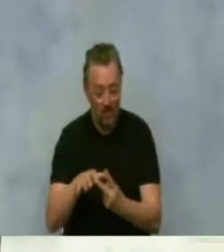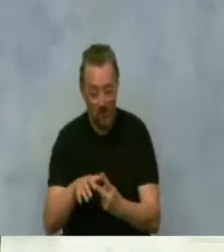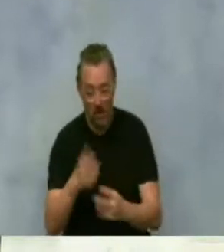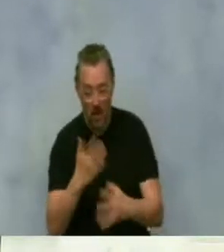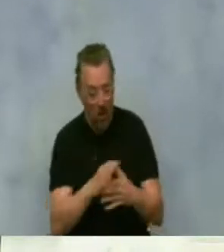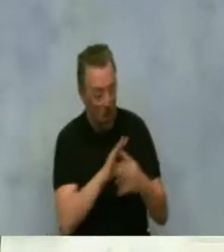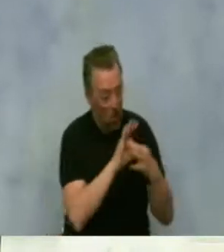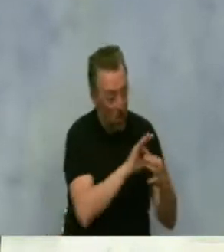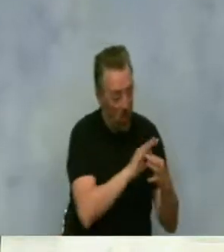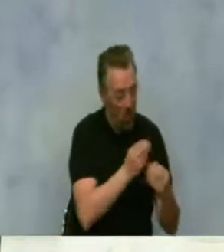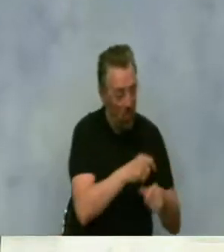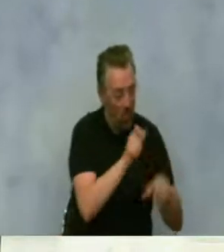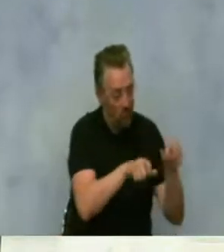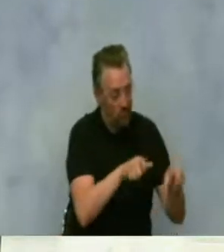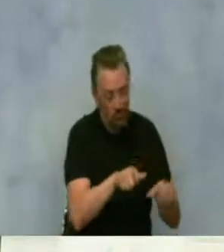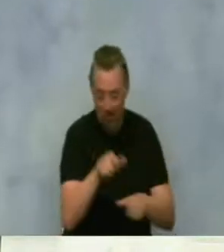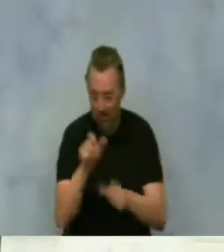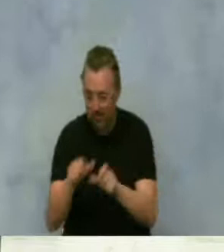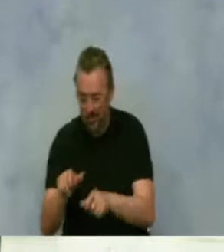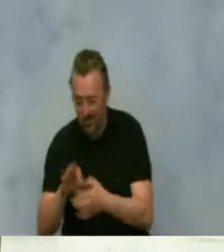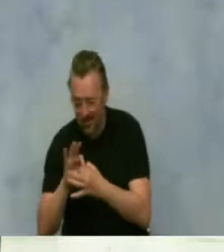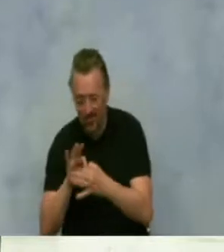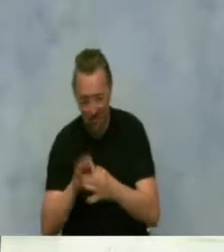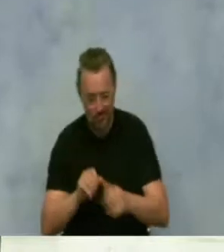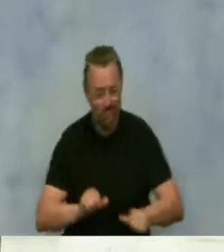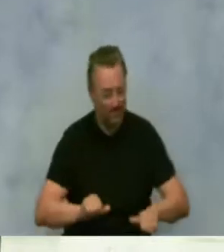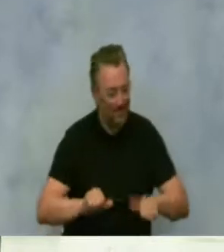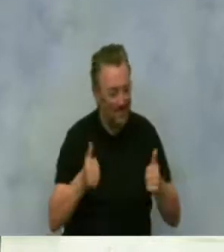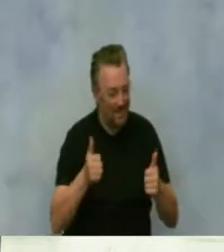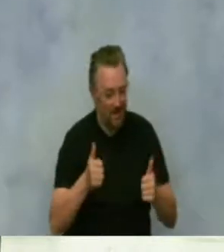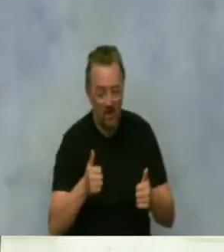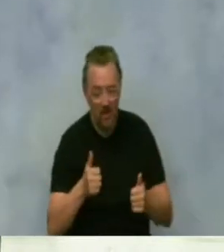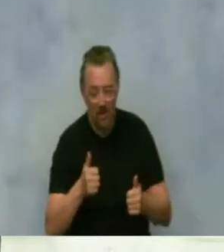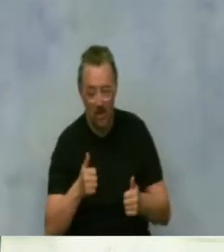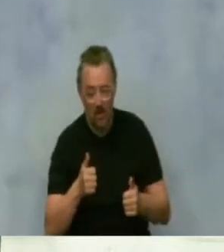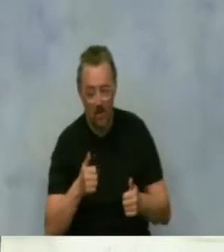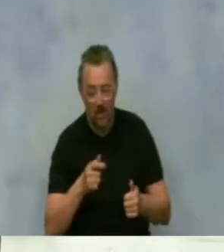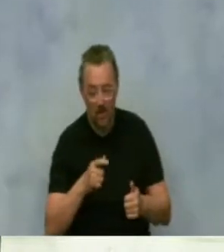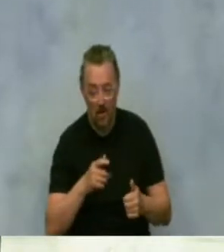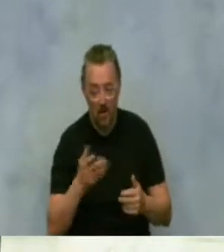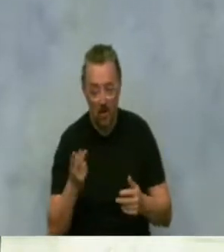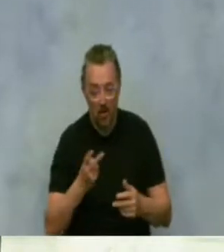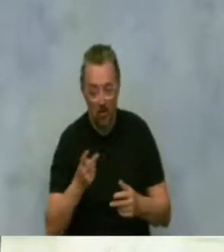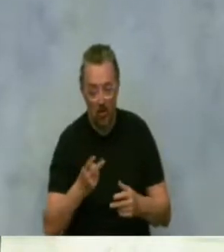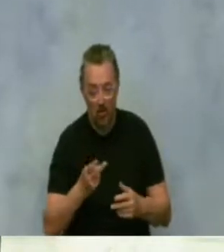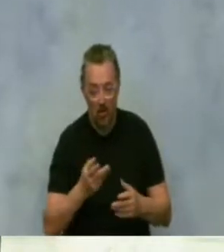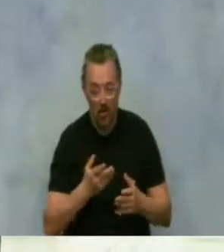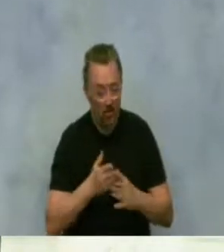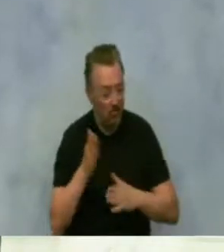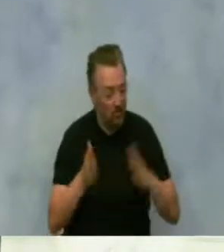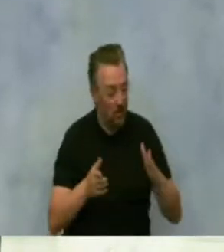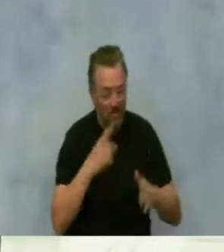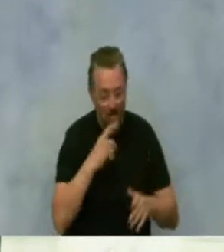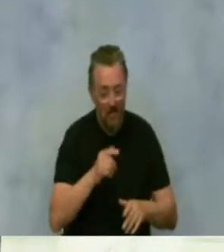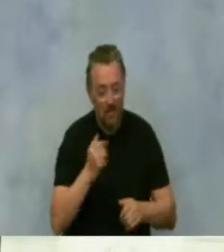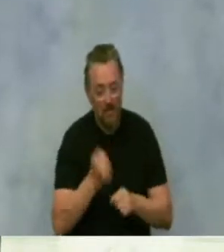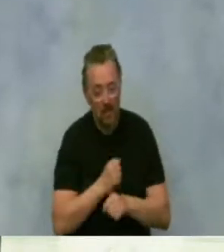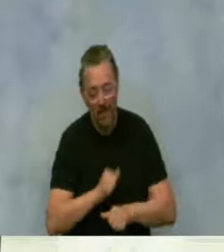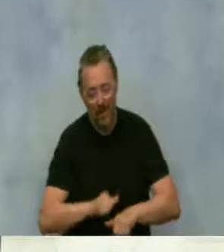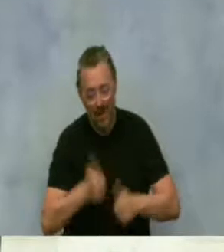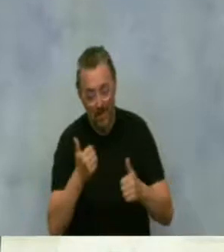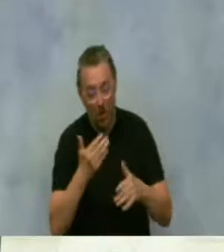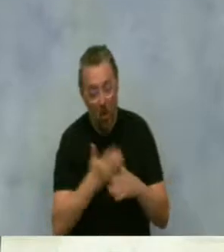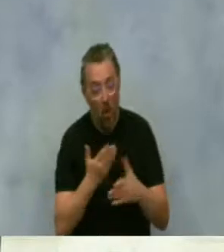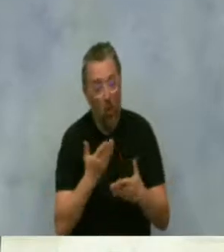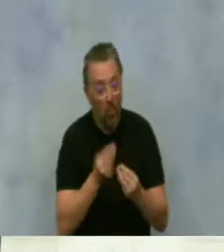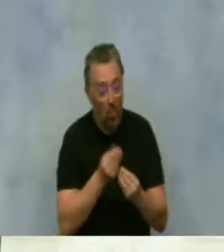the customers, which has been recognised in terms of excellence, both by COSLA and through the Municipal Journal. There's been some excellent work done there by the residents on the